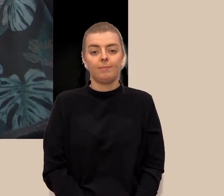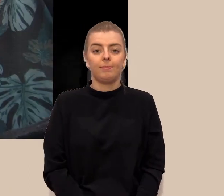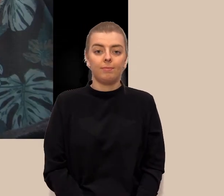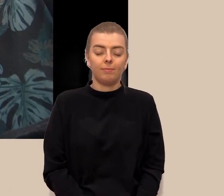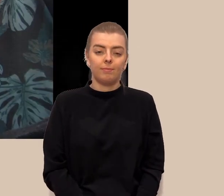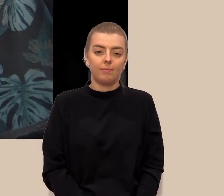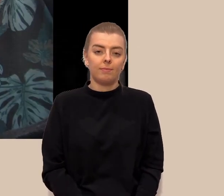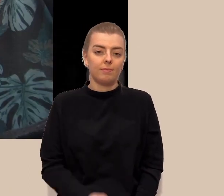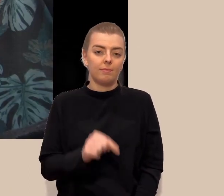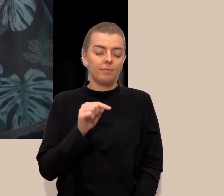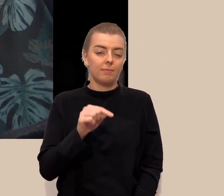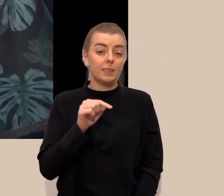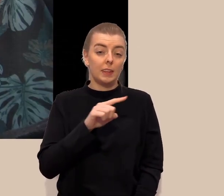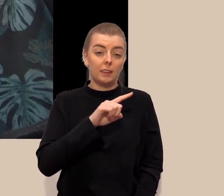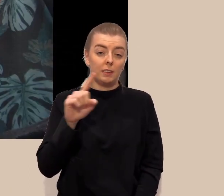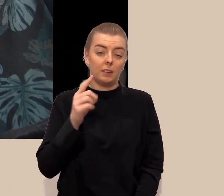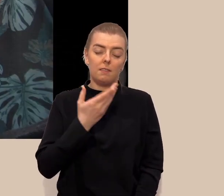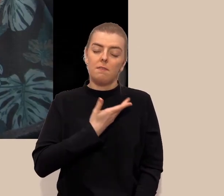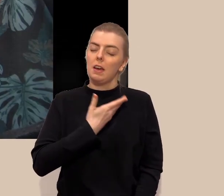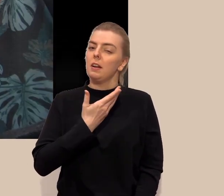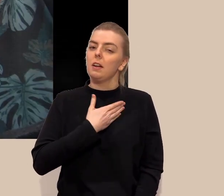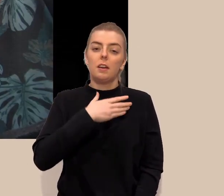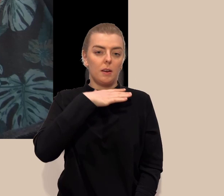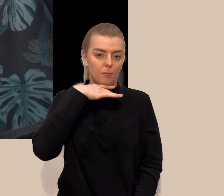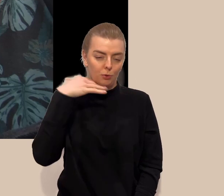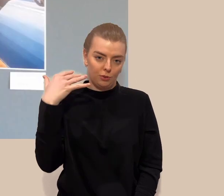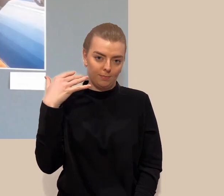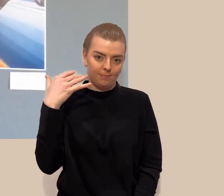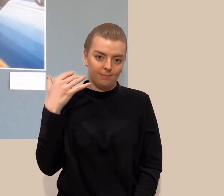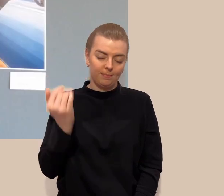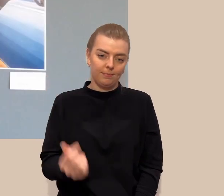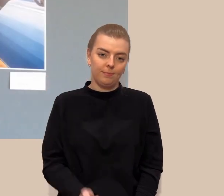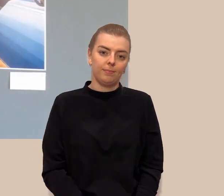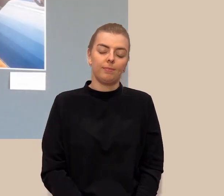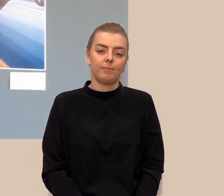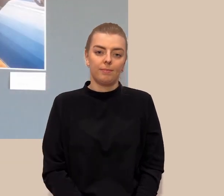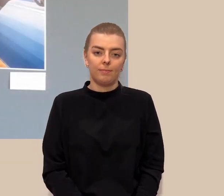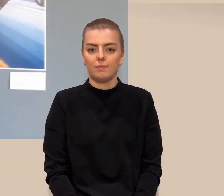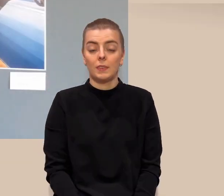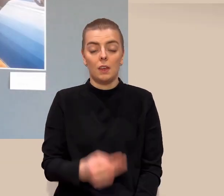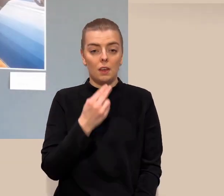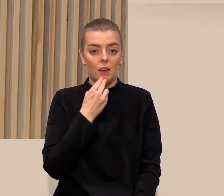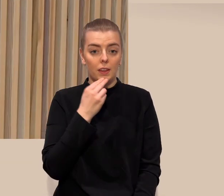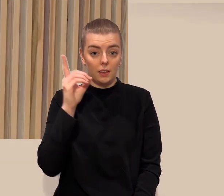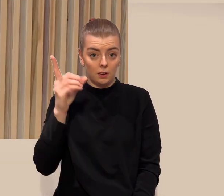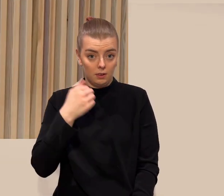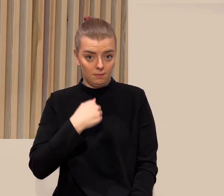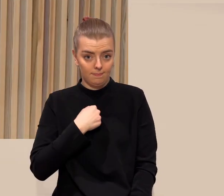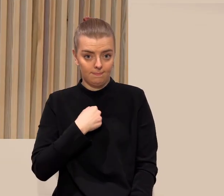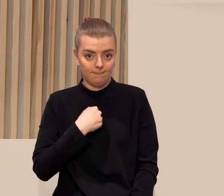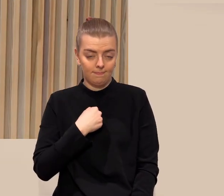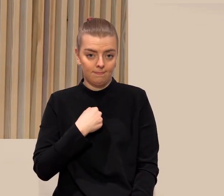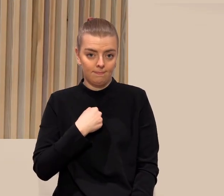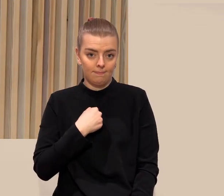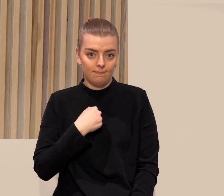photos with them. And I have enjoyed having a very adorable time. My name is